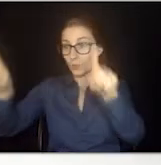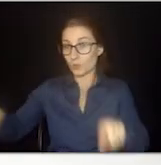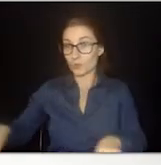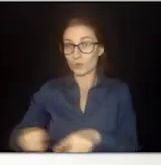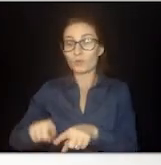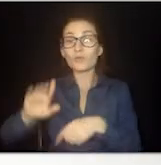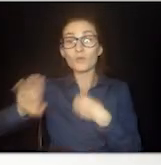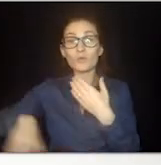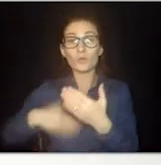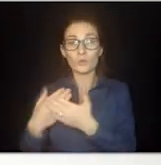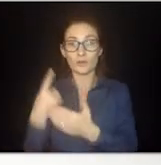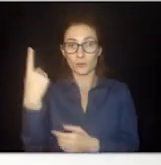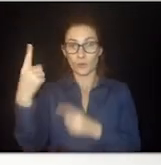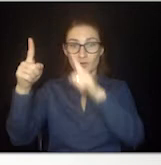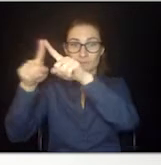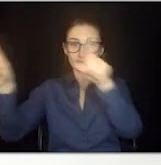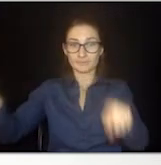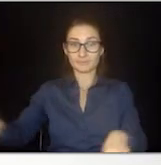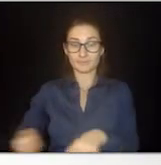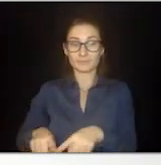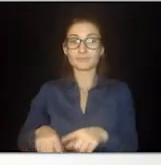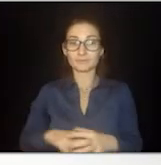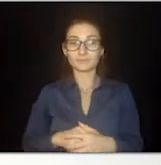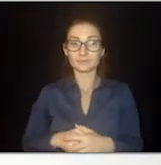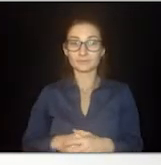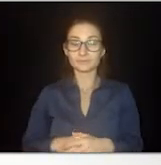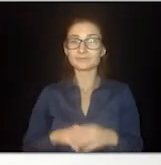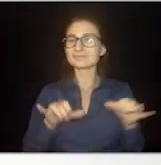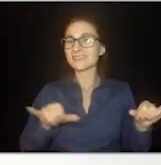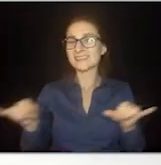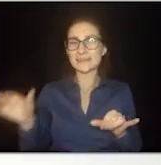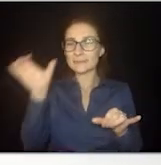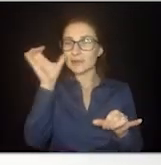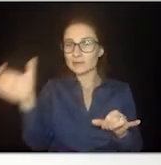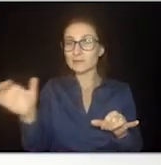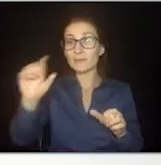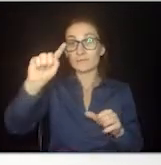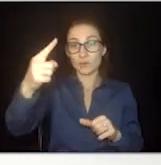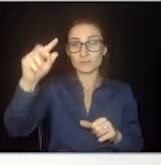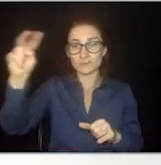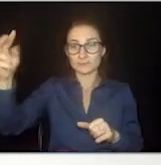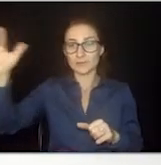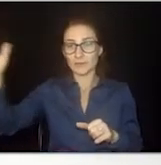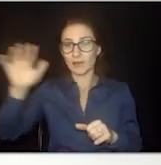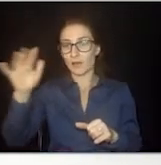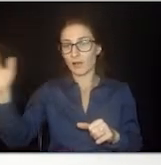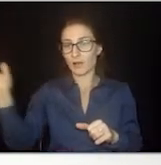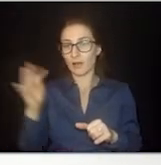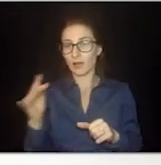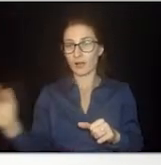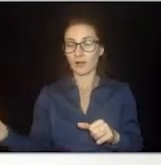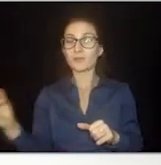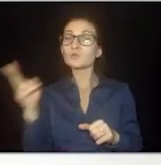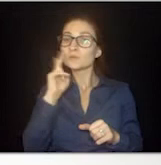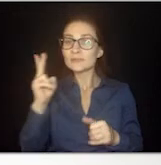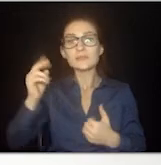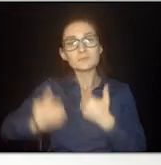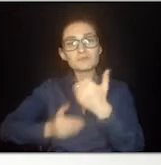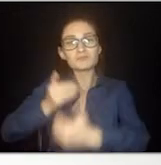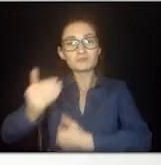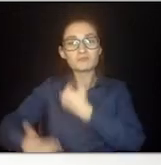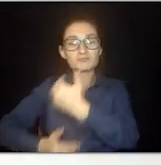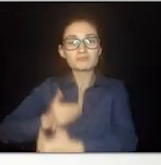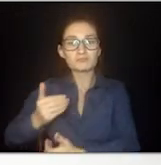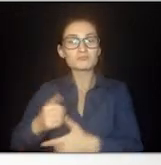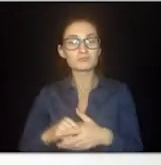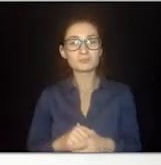an all-in-one board. It's the same concepts. First one, then the next, then the next. You can kind of see what they're doing along